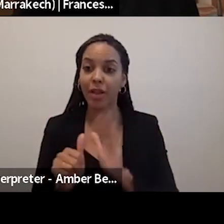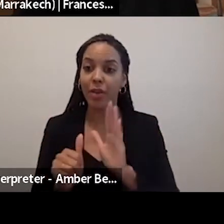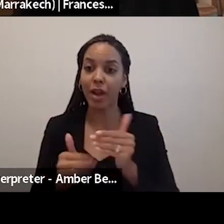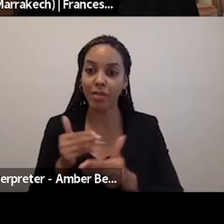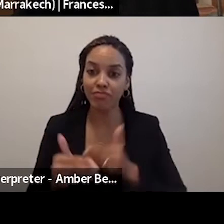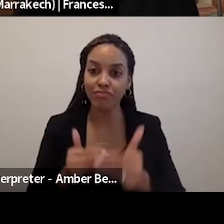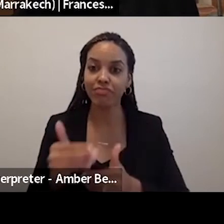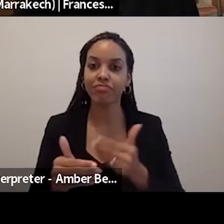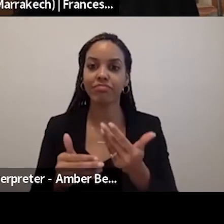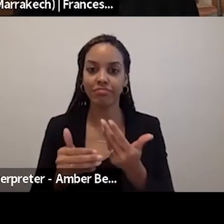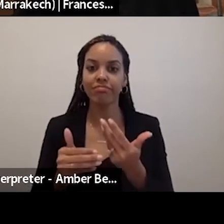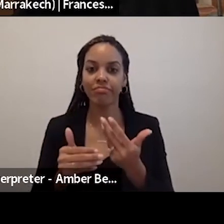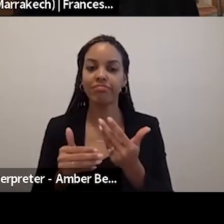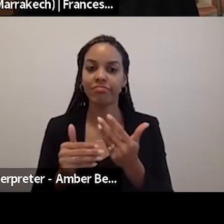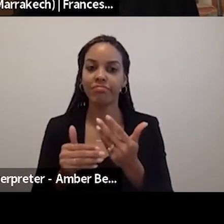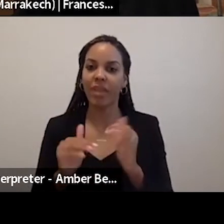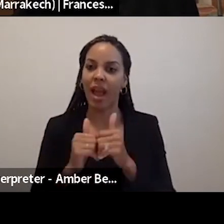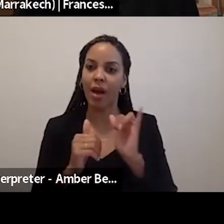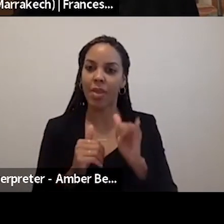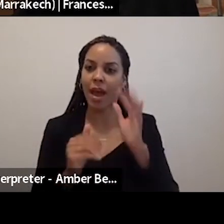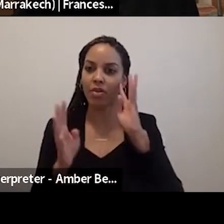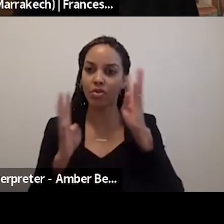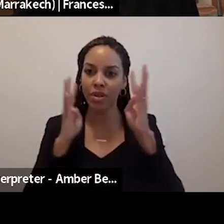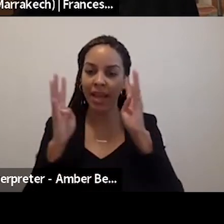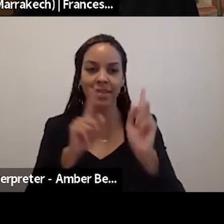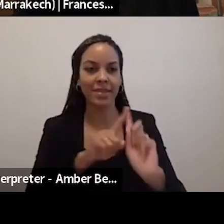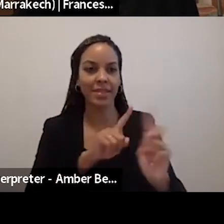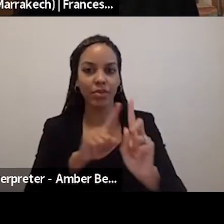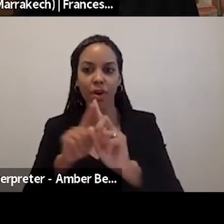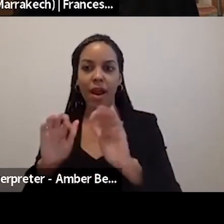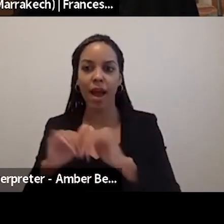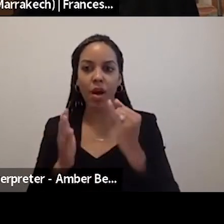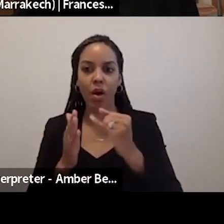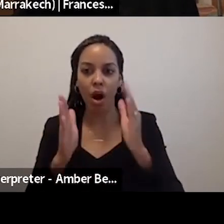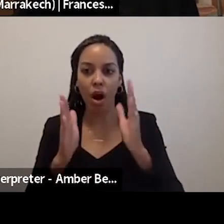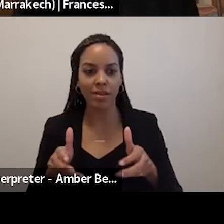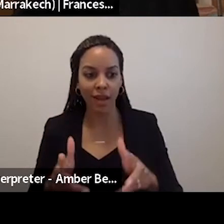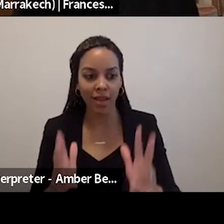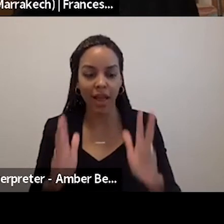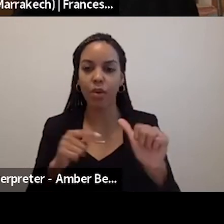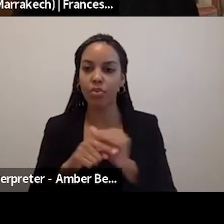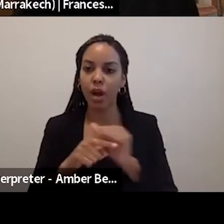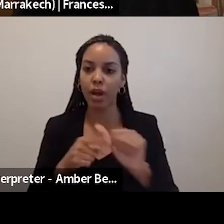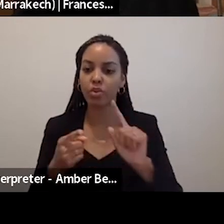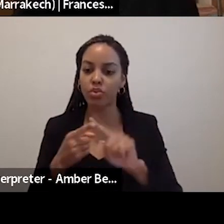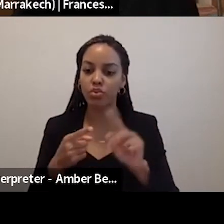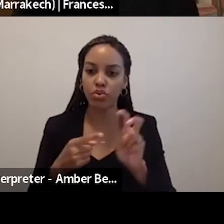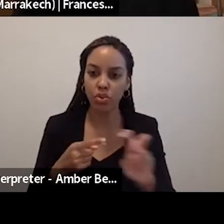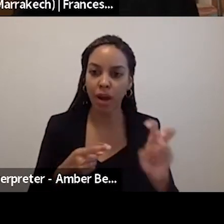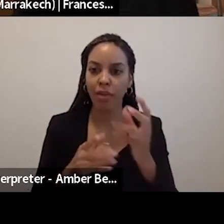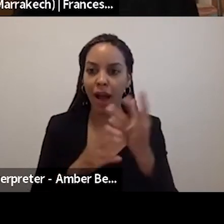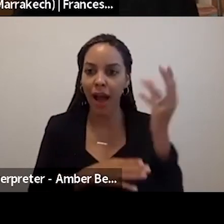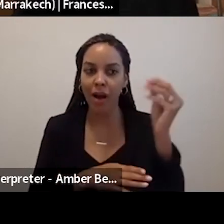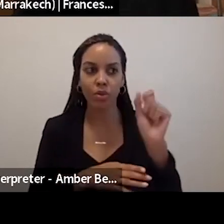that creates different ways in which artists kind of allow their practice to travel out of the studio and